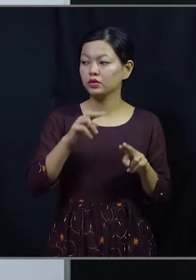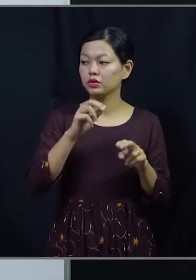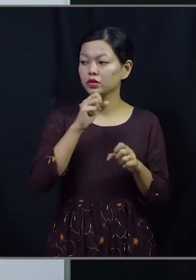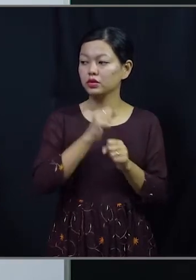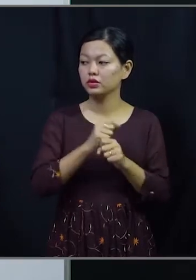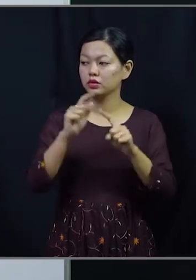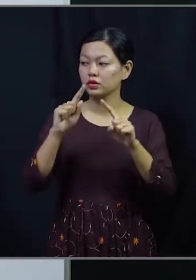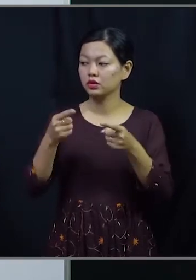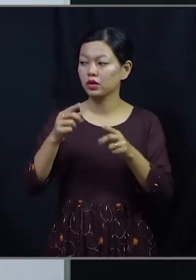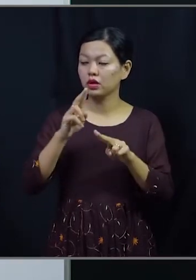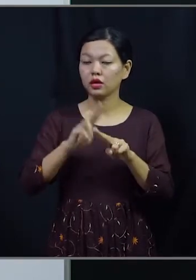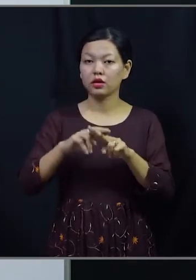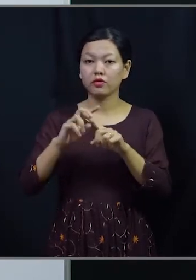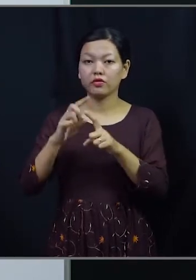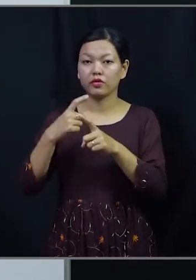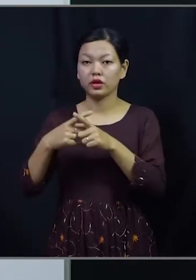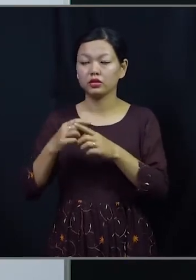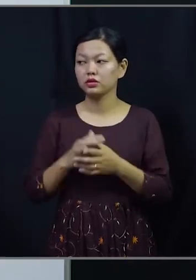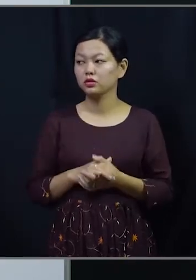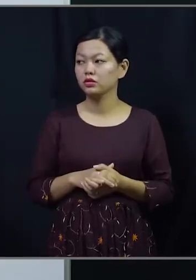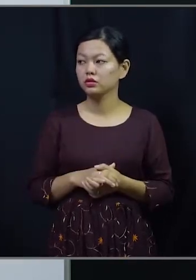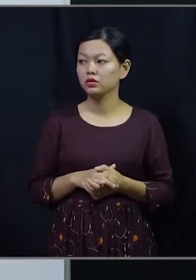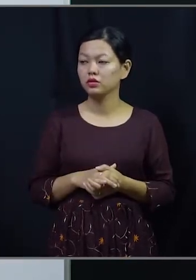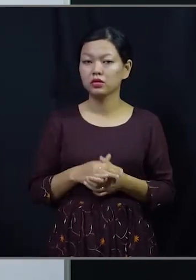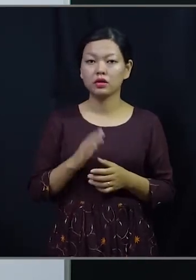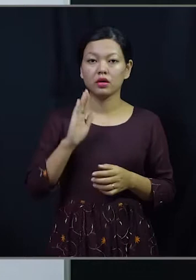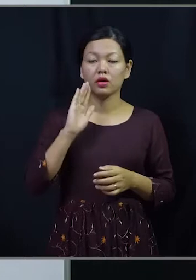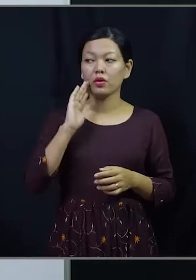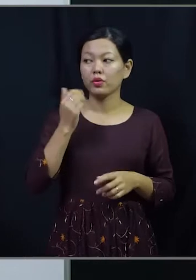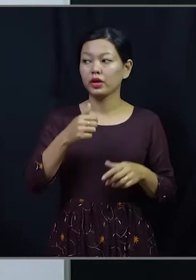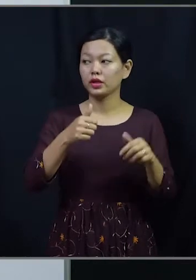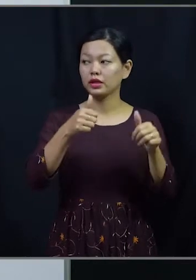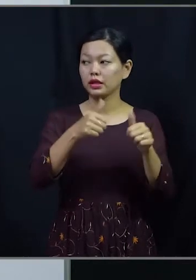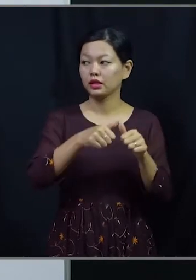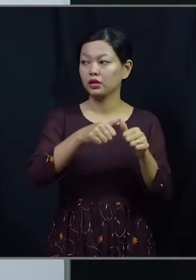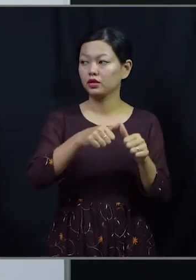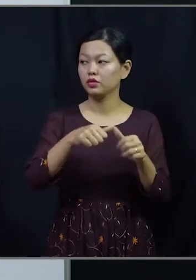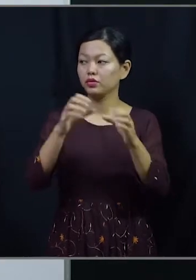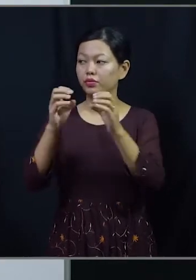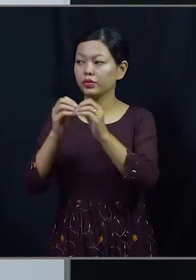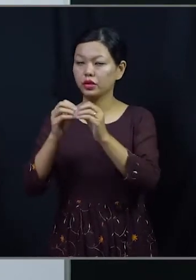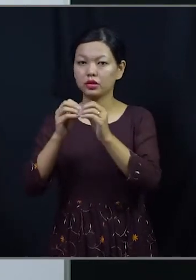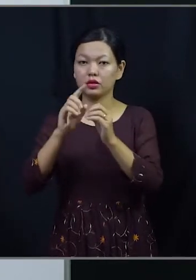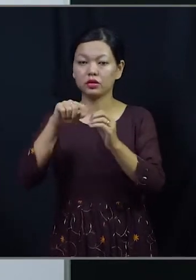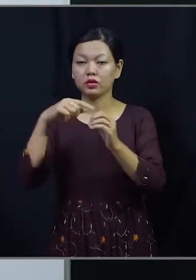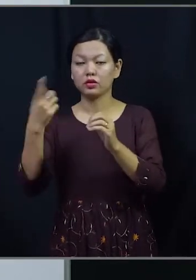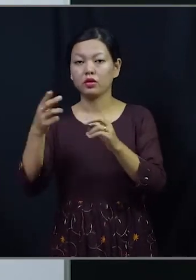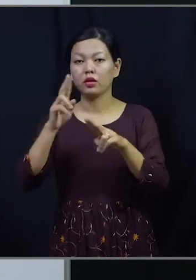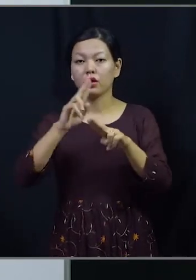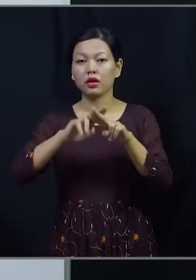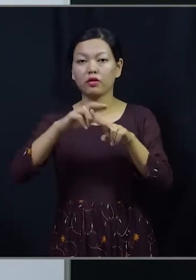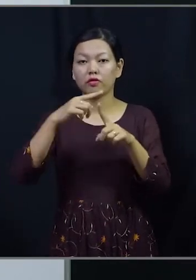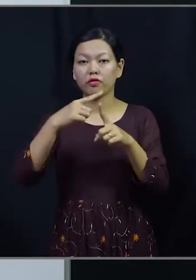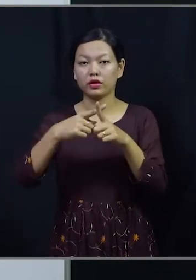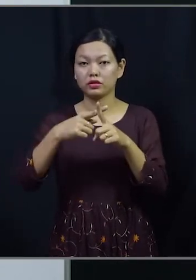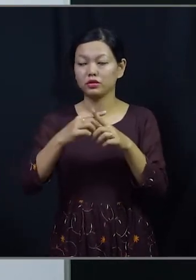when you take an element x in a, when it goes under the function f, it becomes fx. That is our range. And